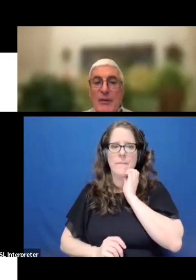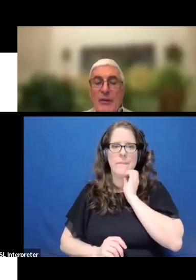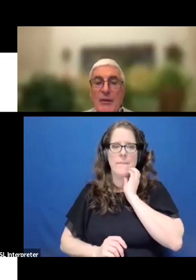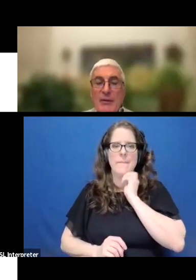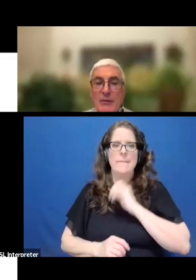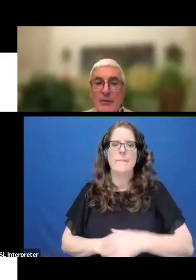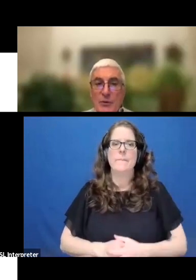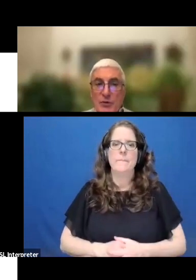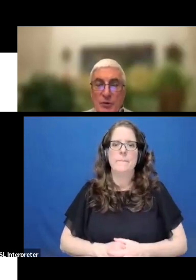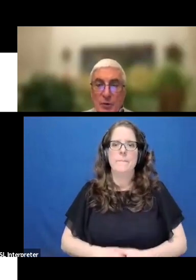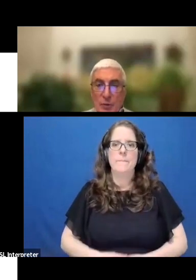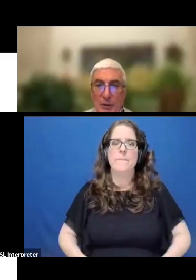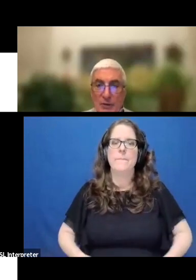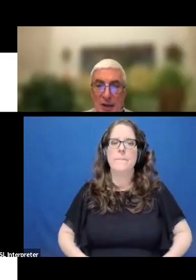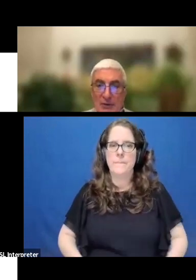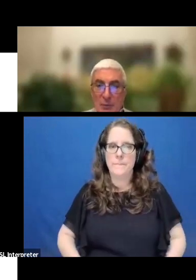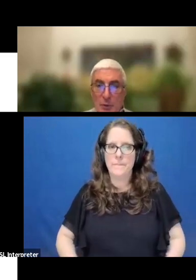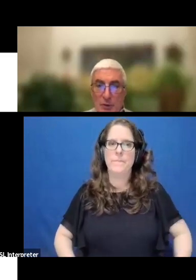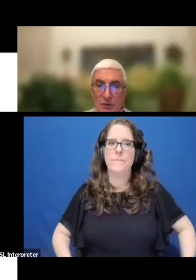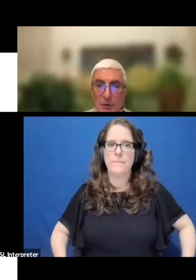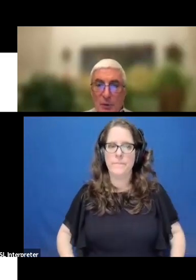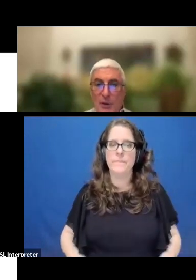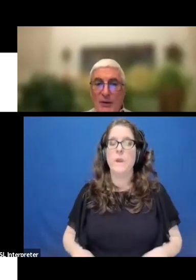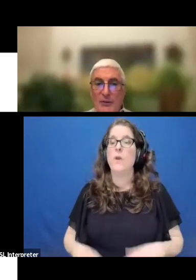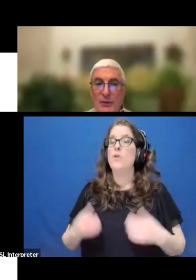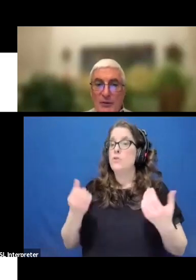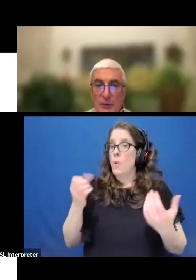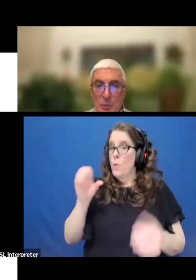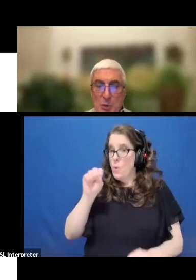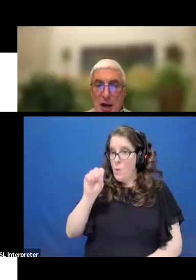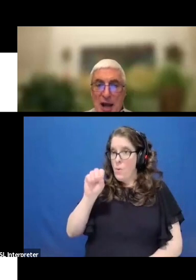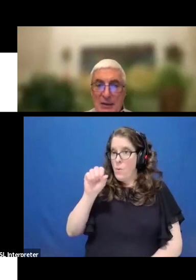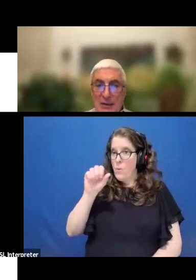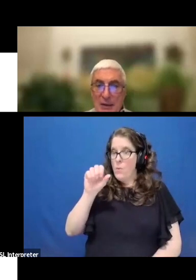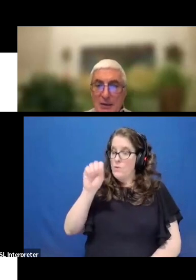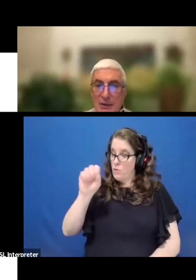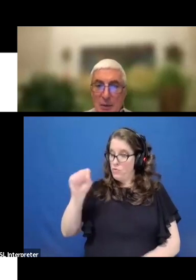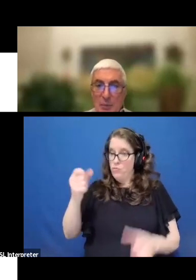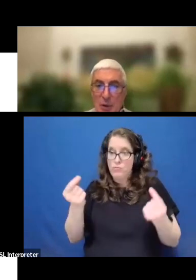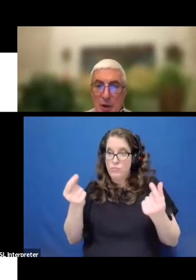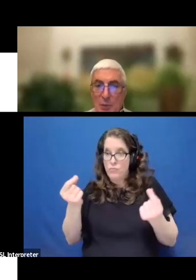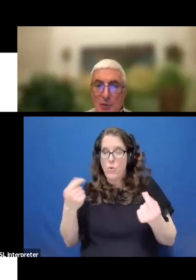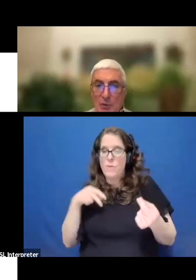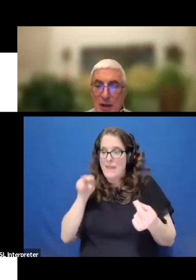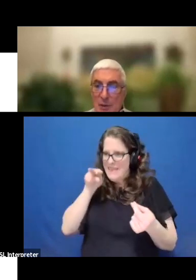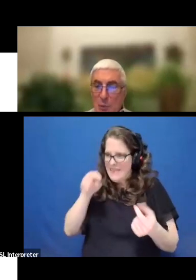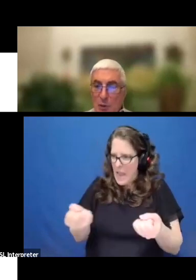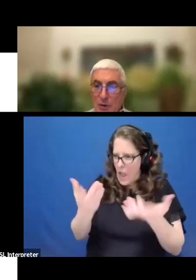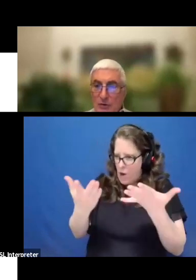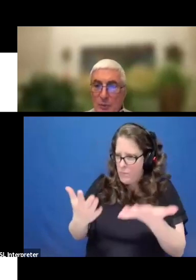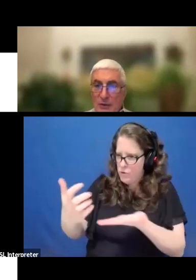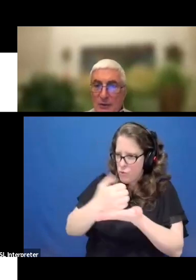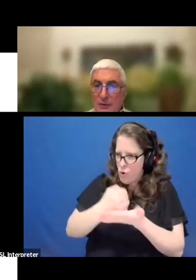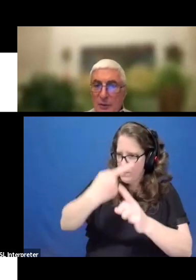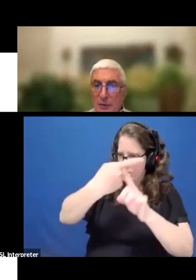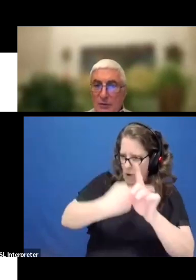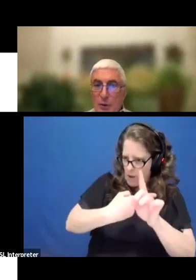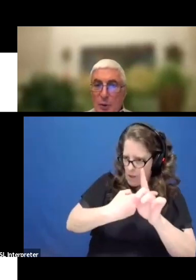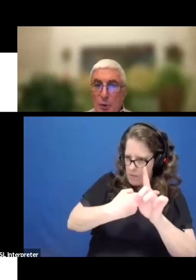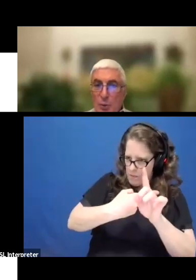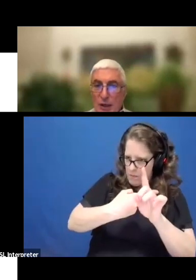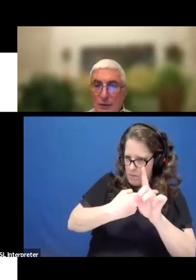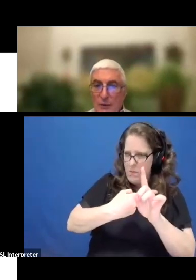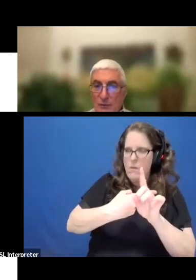So Social Security takes the person's earnings, they subtract the impairment-related work expenses, known